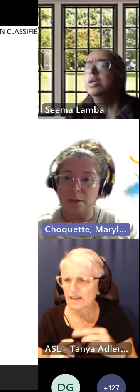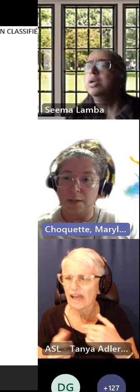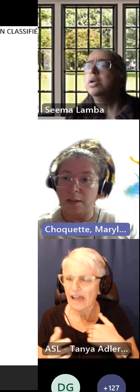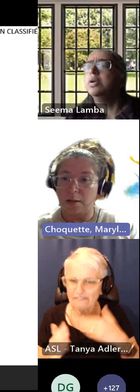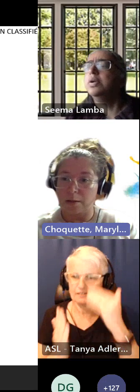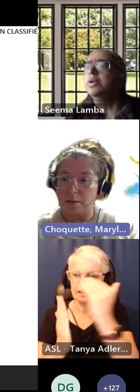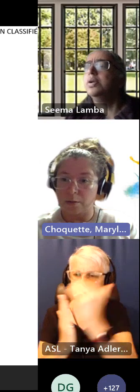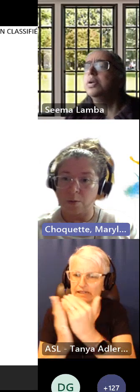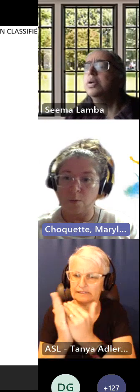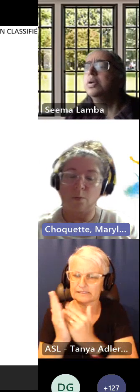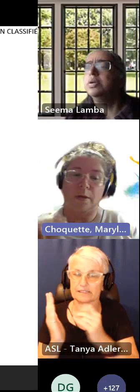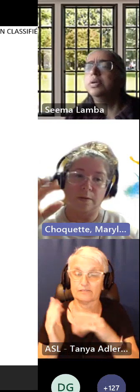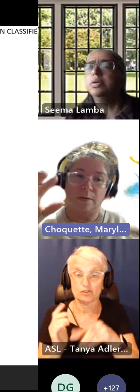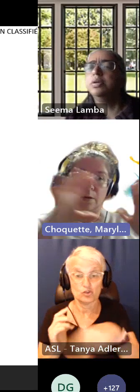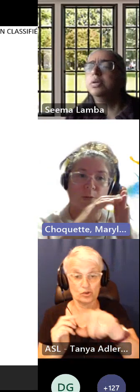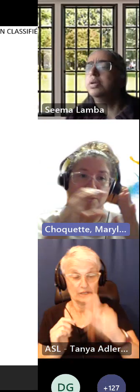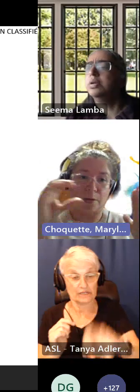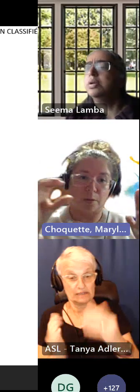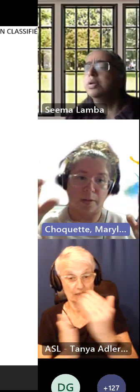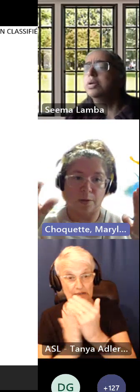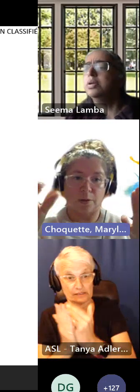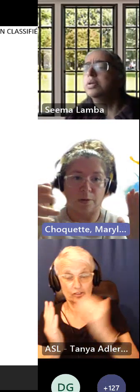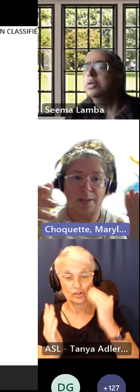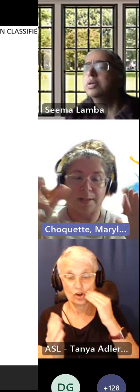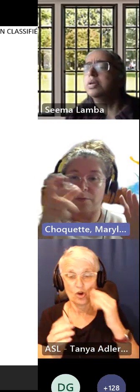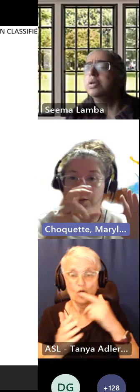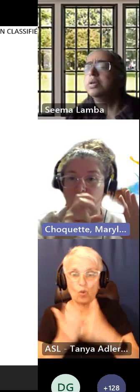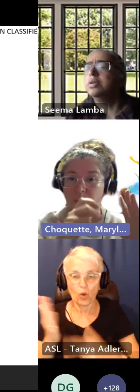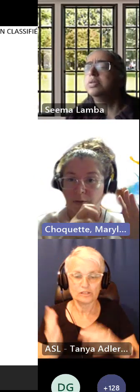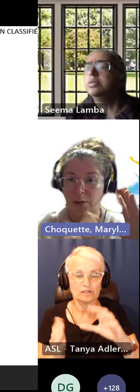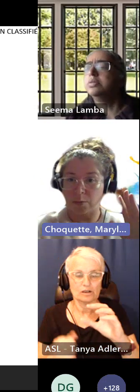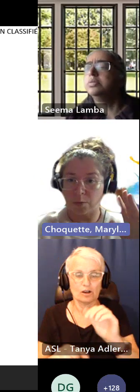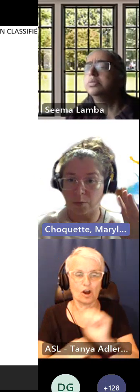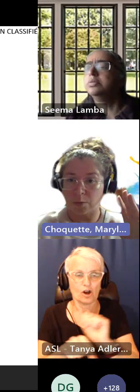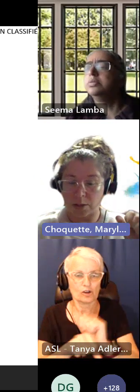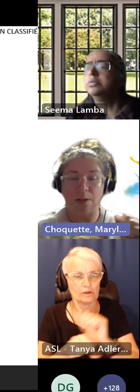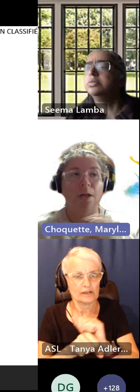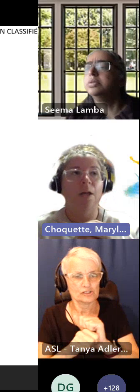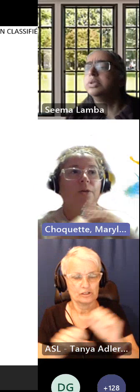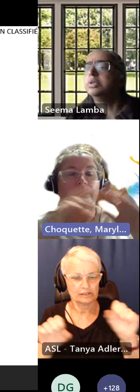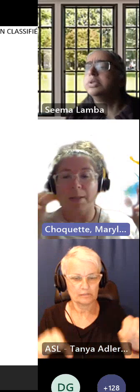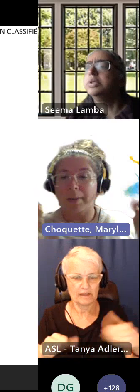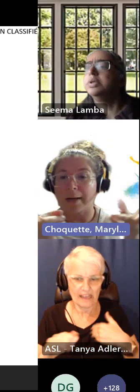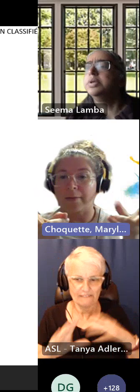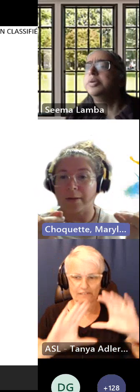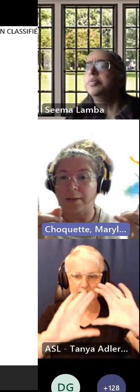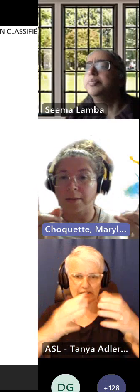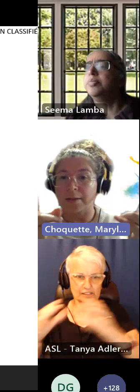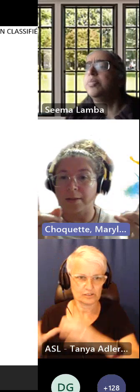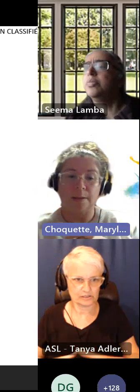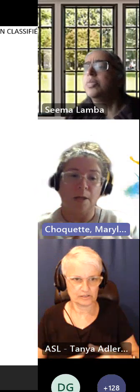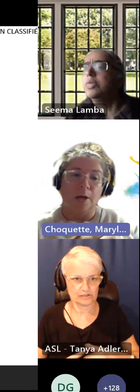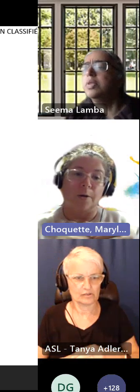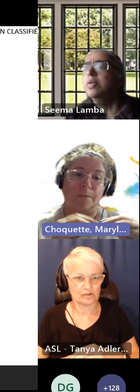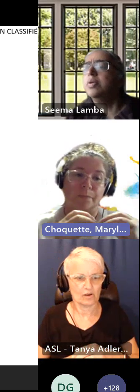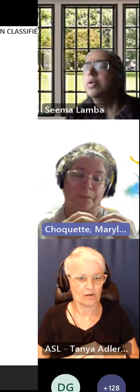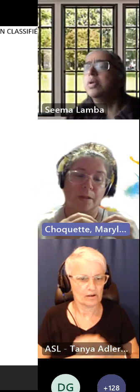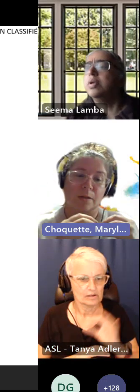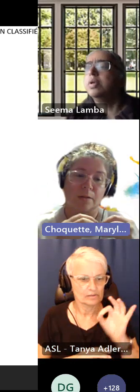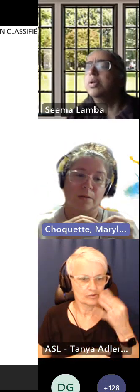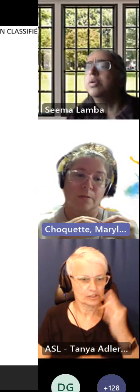list if you need that list to know what occupational categories have in terms of actual classification. Une belle parenthèse là, ici.